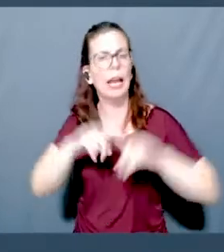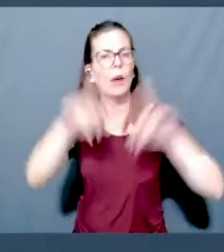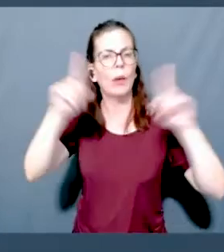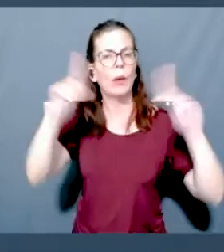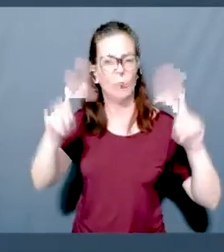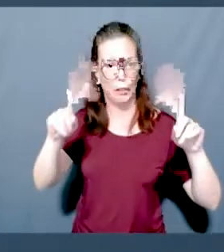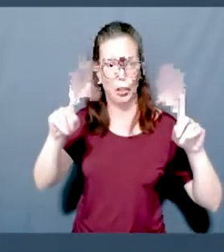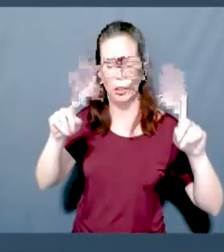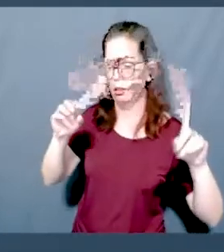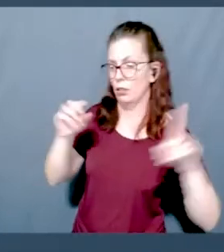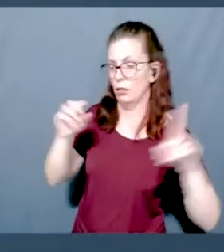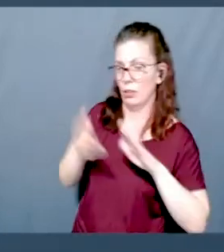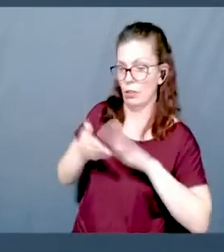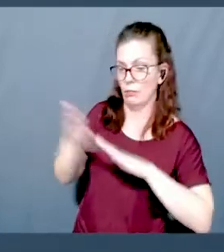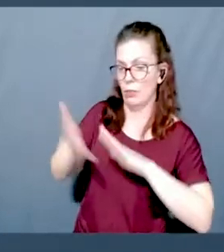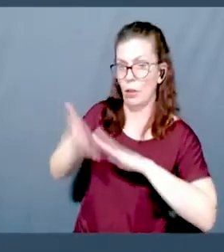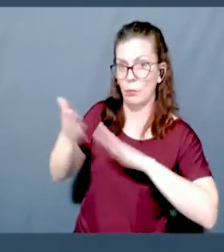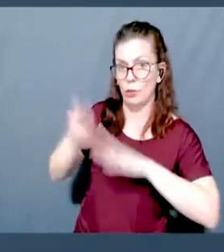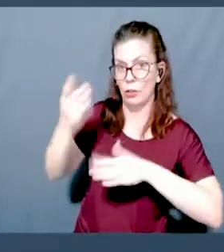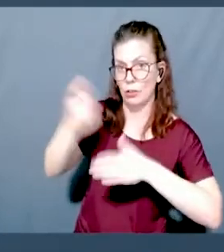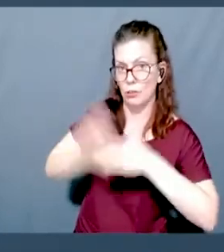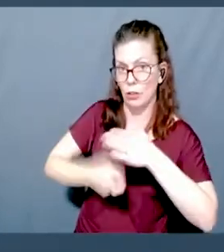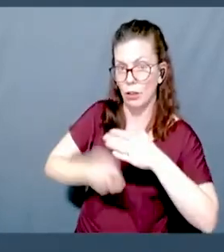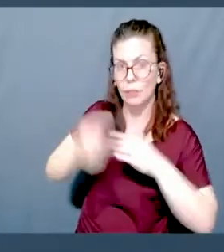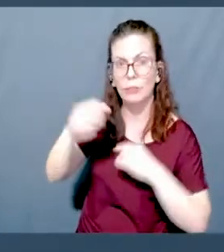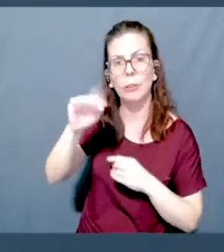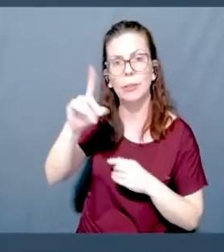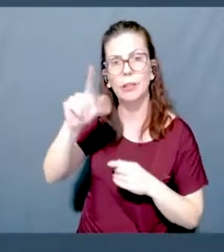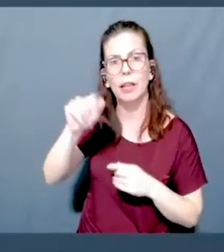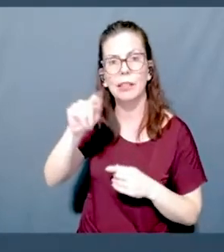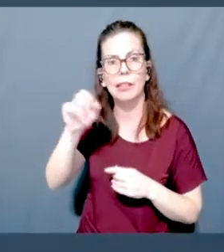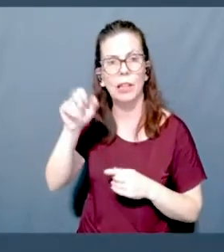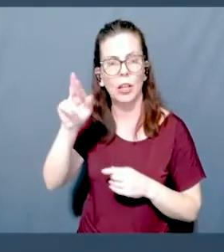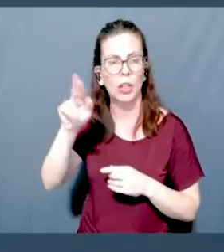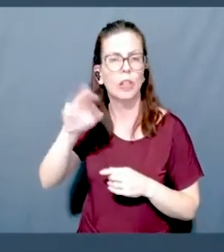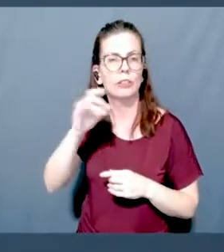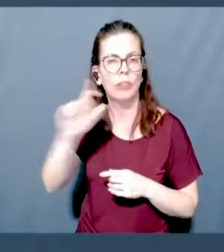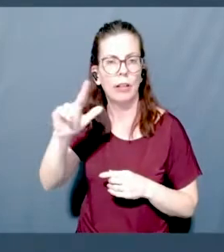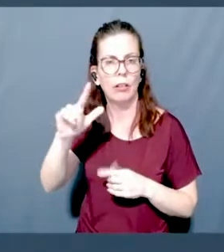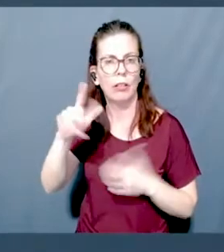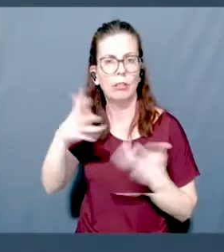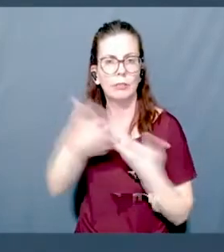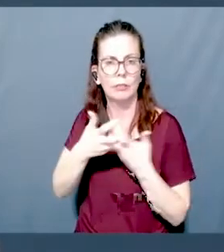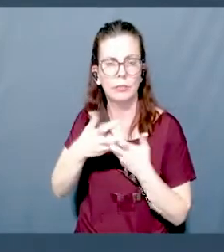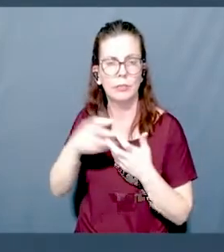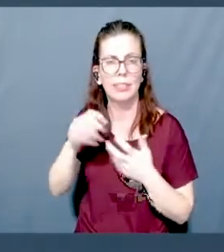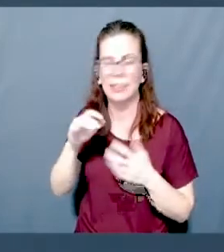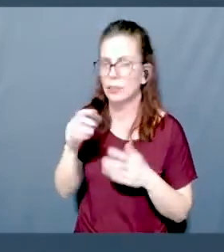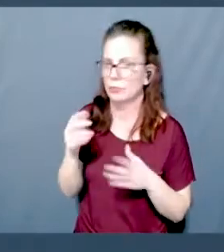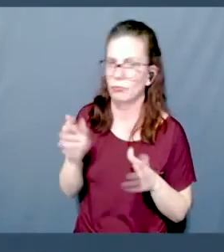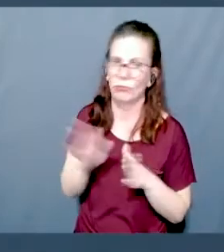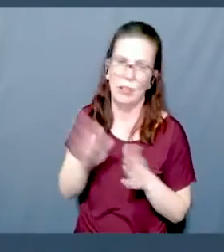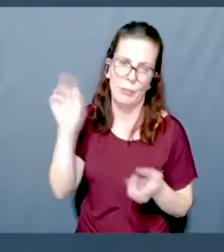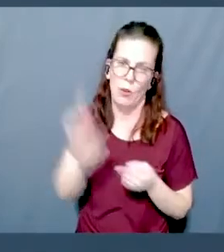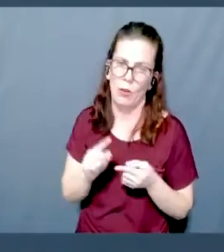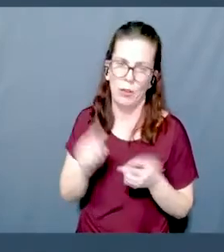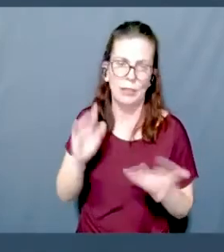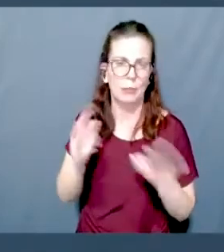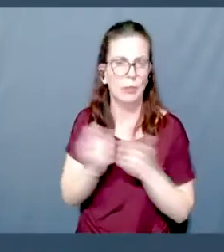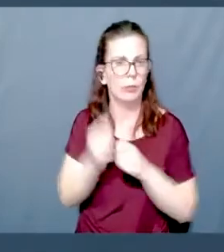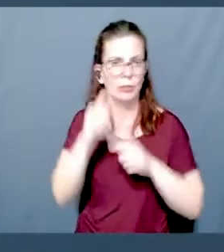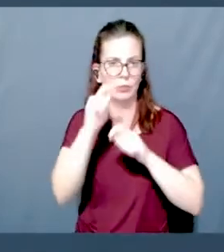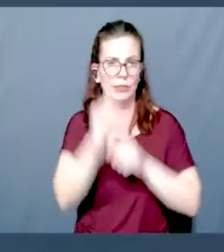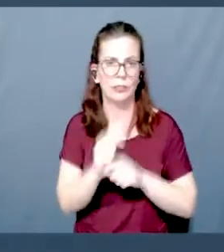of a Media Tailor Channel Assembly channel is a small fraction of sort of traditional video preparation and